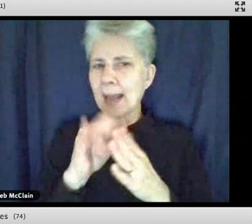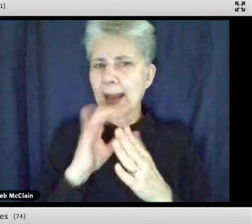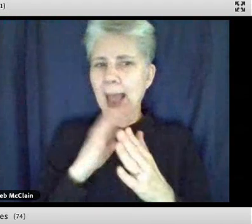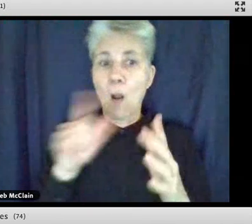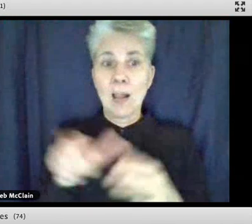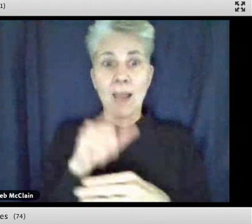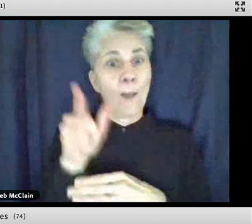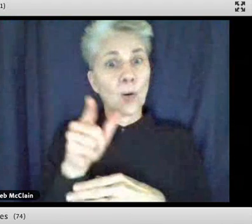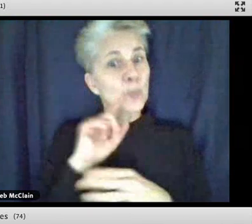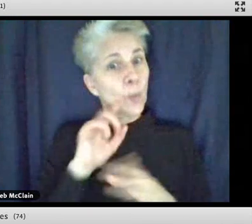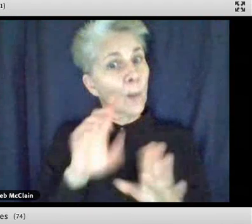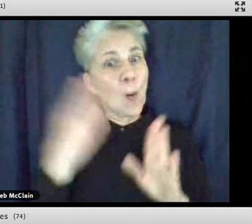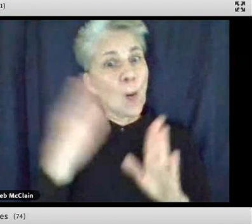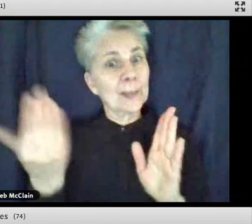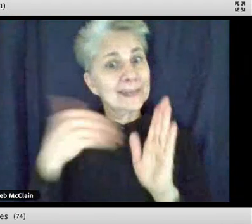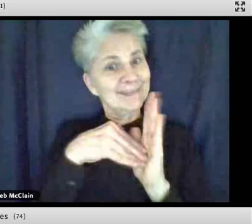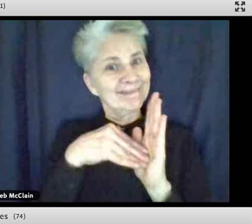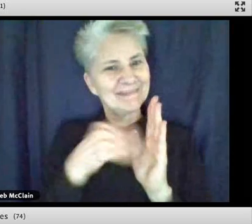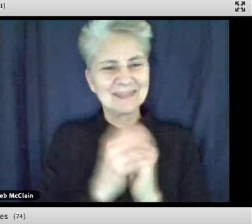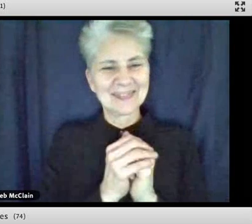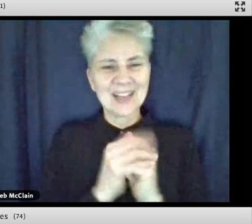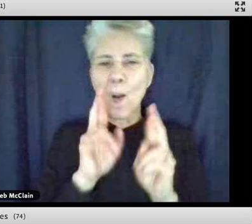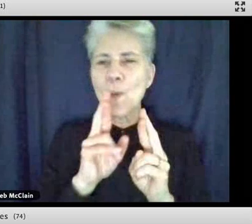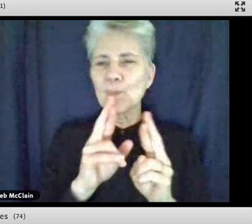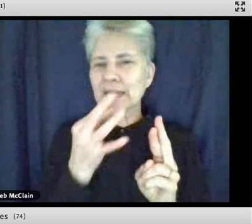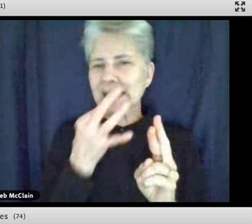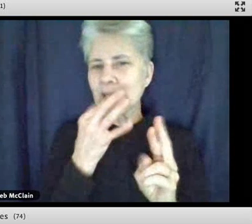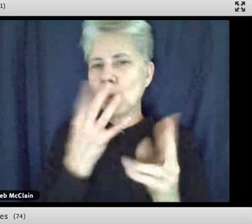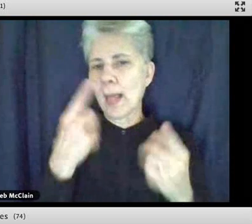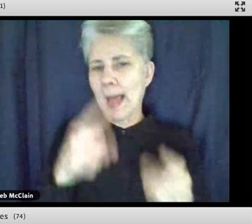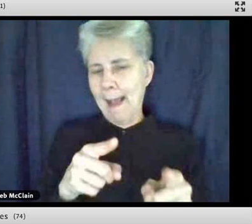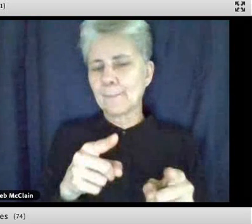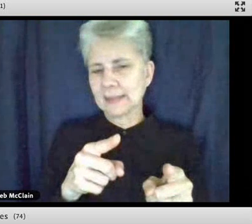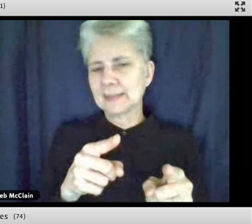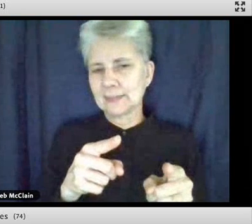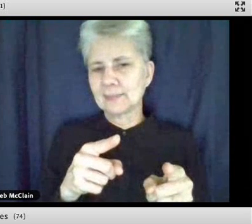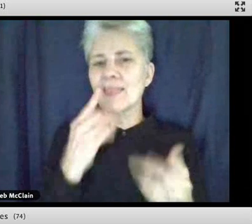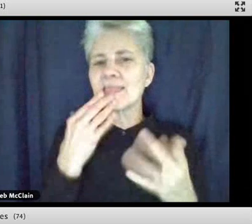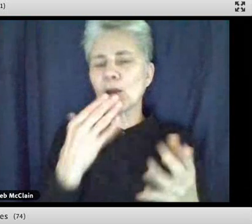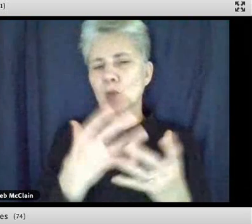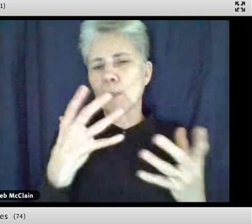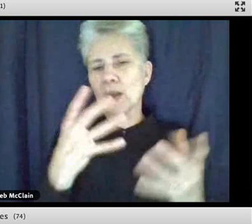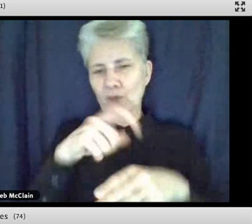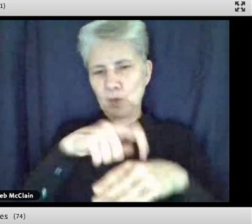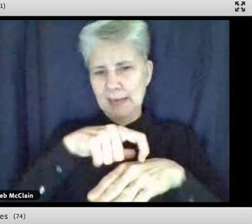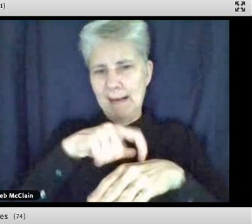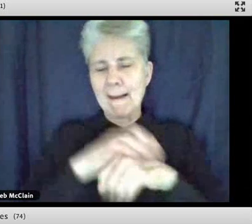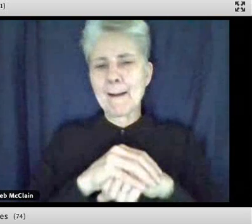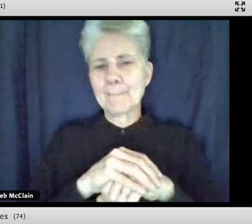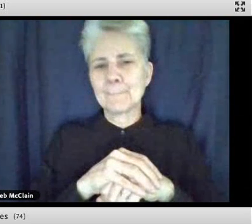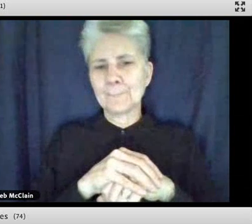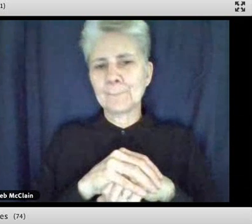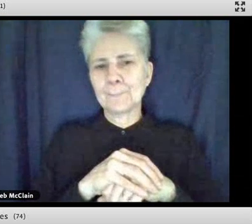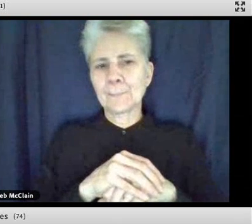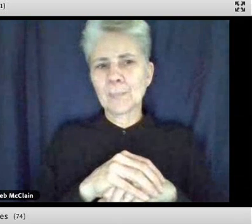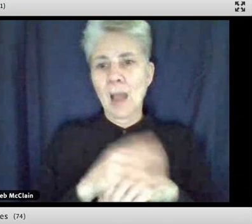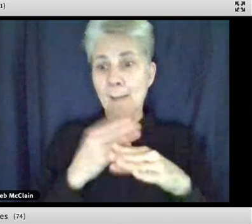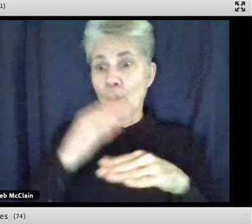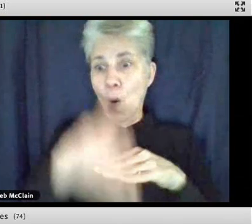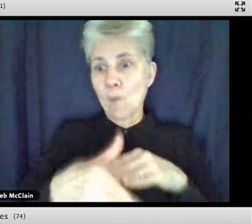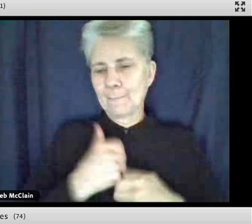will reopen. And hopefully that's something that can happen. And I thank you so much for your time. I'm quite a bit over. I